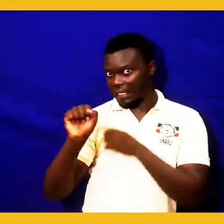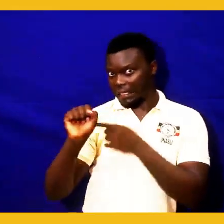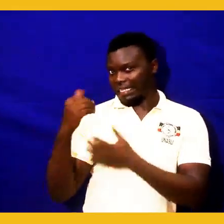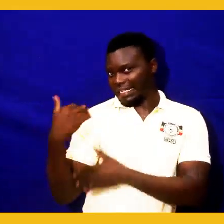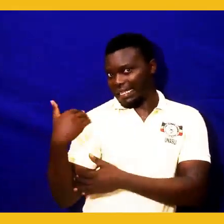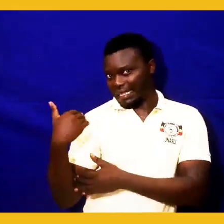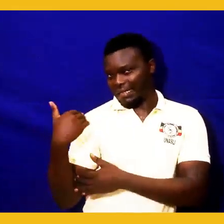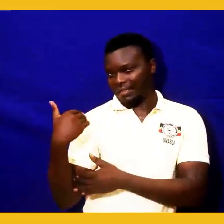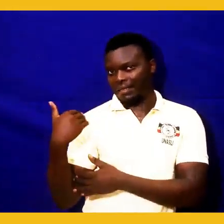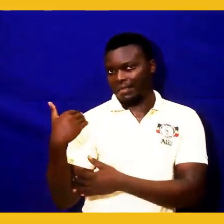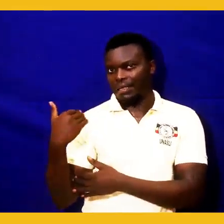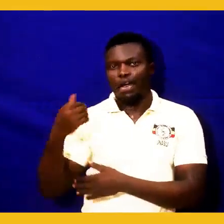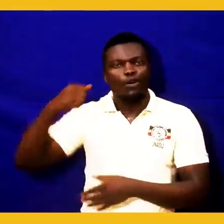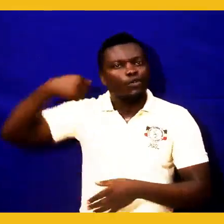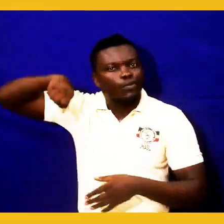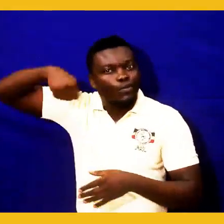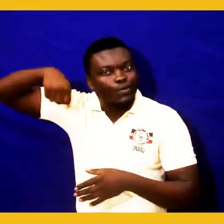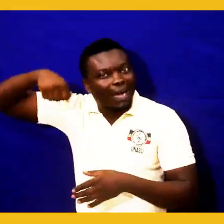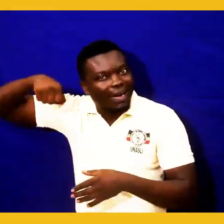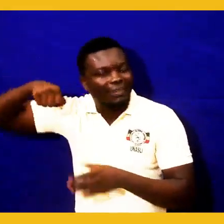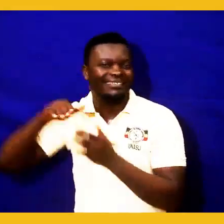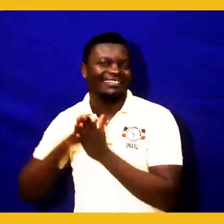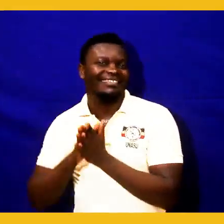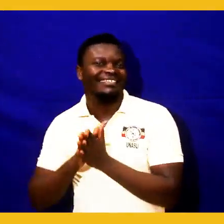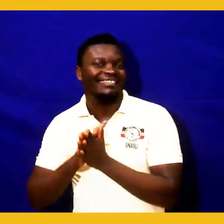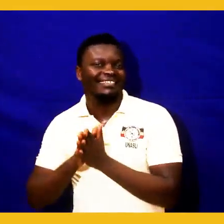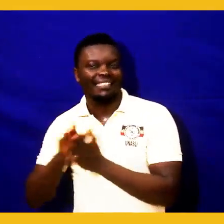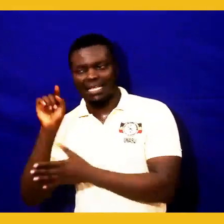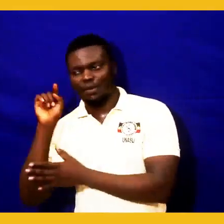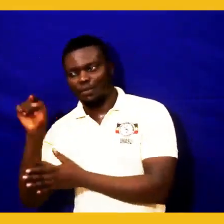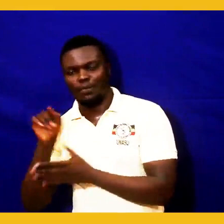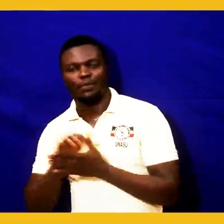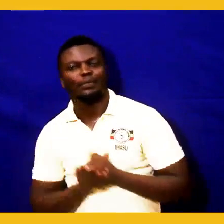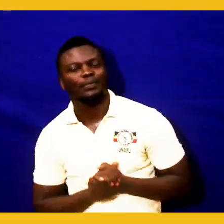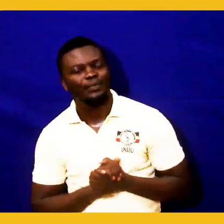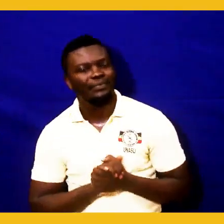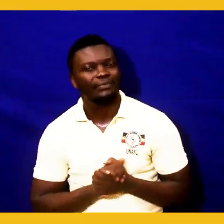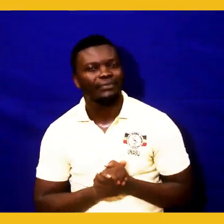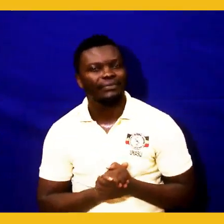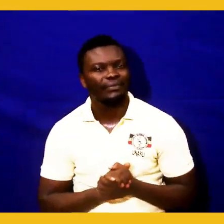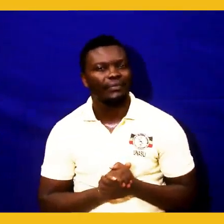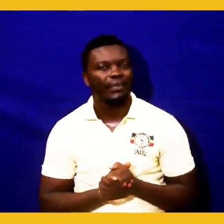The bell has just rung.